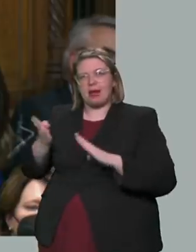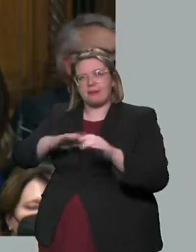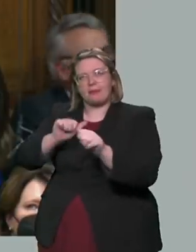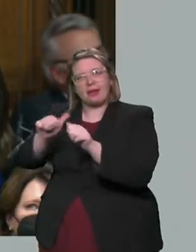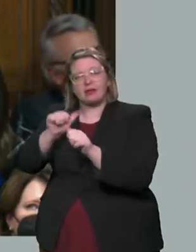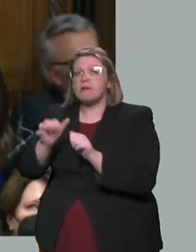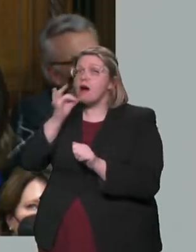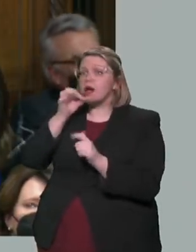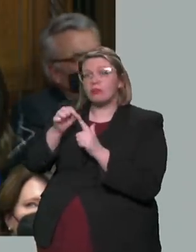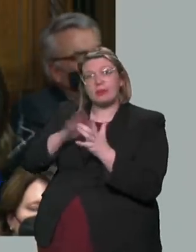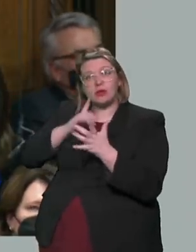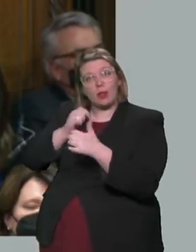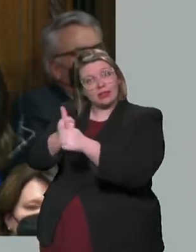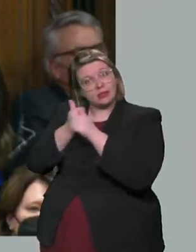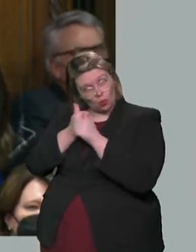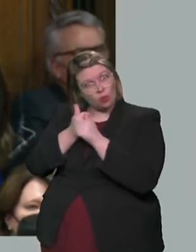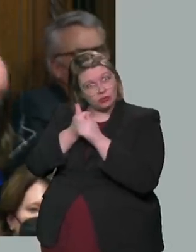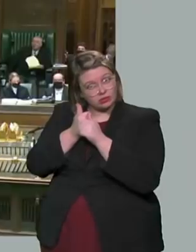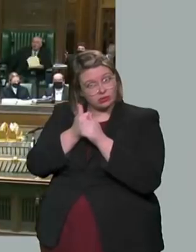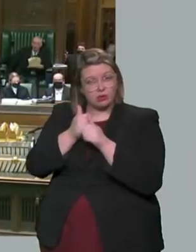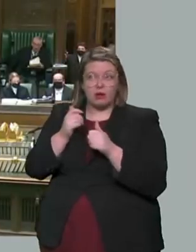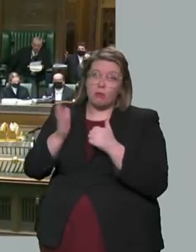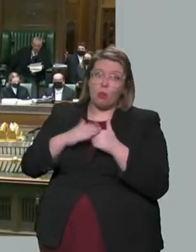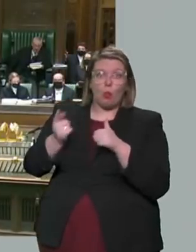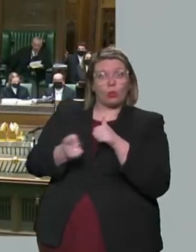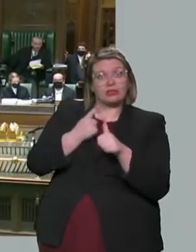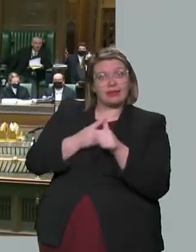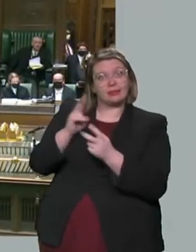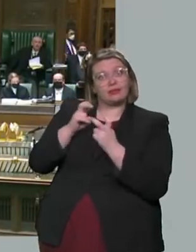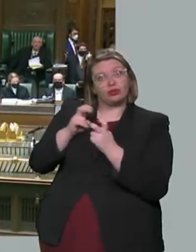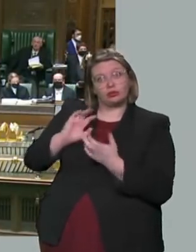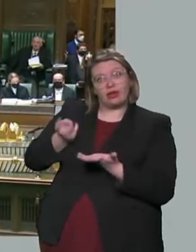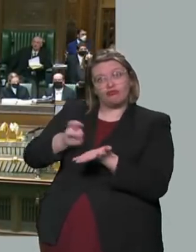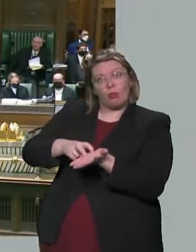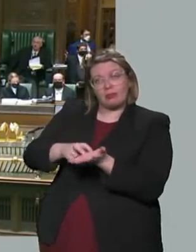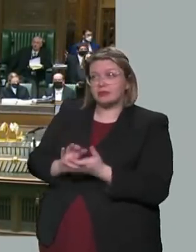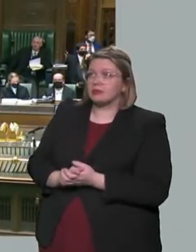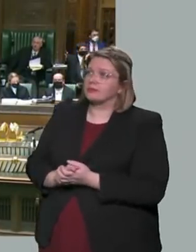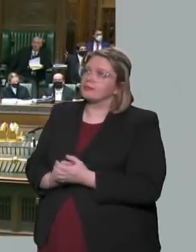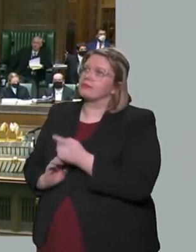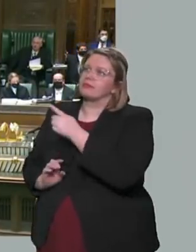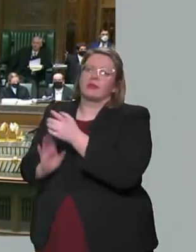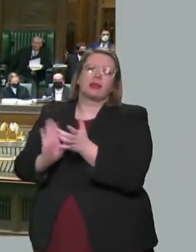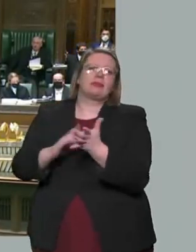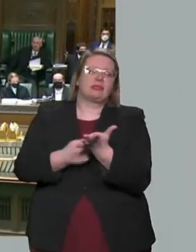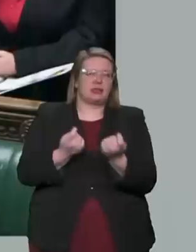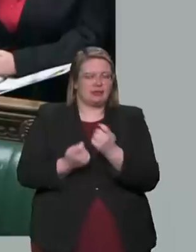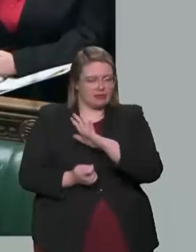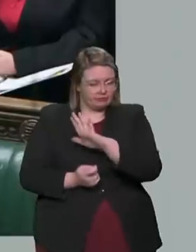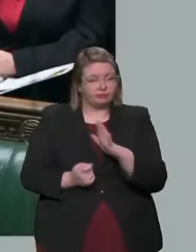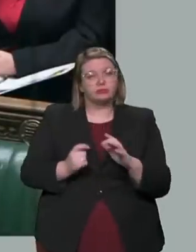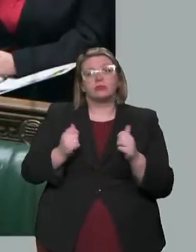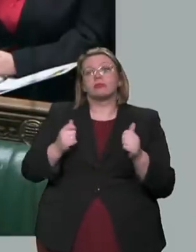changes that would benefit workers across our United Kingdom? Yes. Mr. Speaker, over 10 million people have been automatically enrolled into